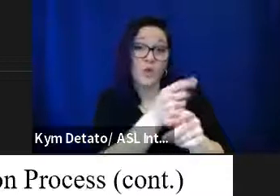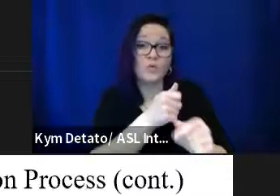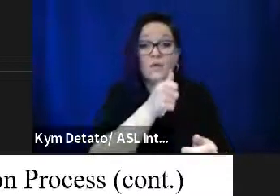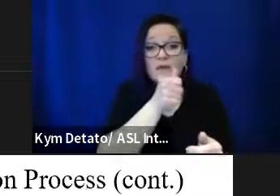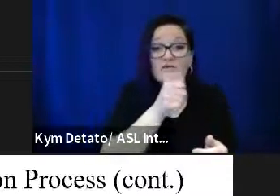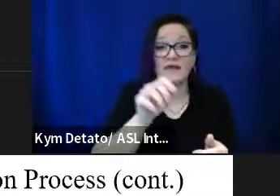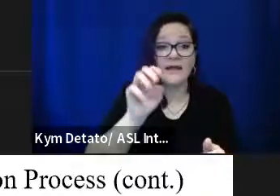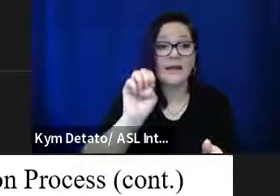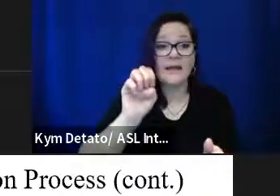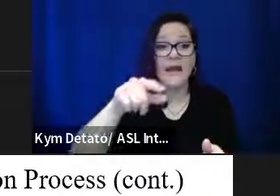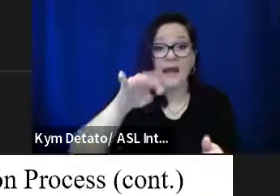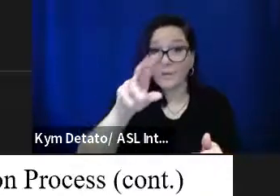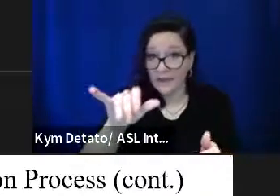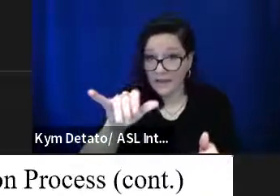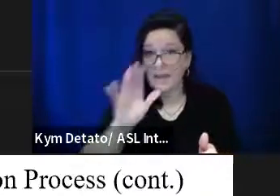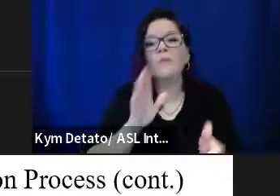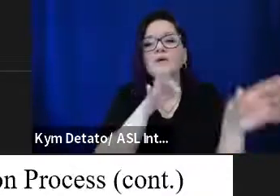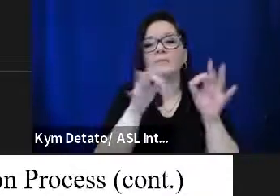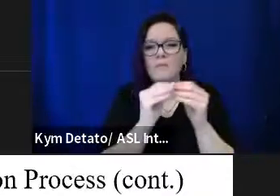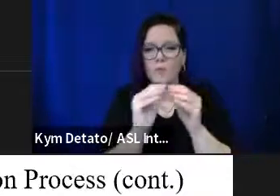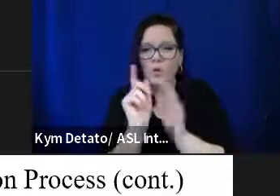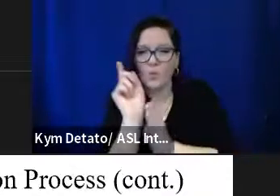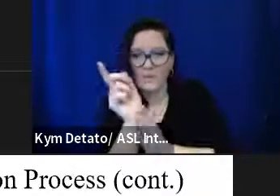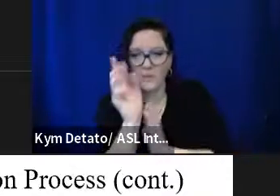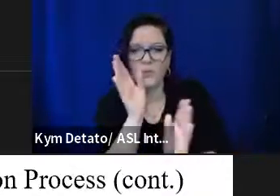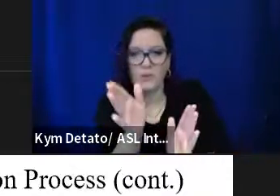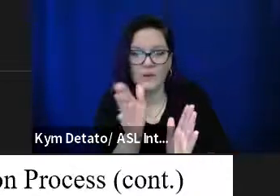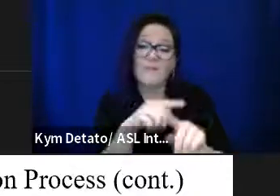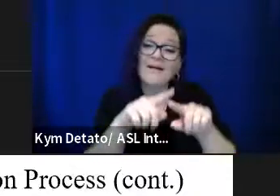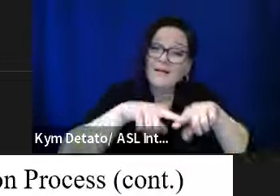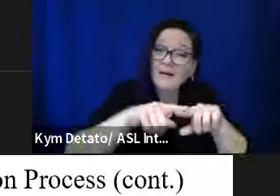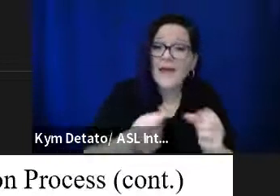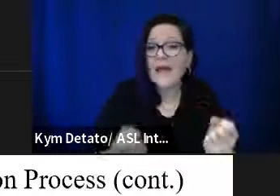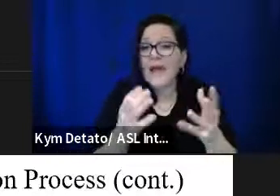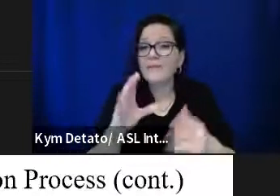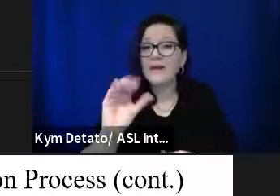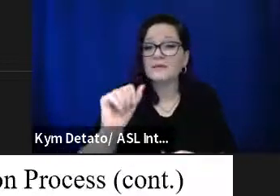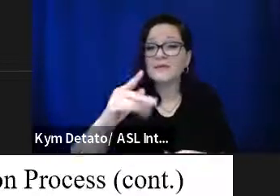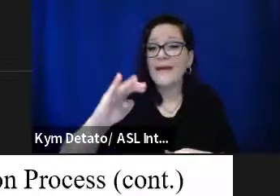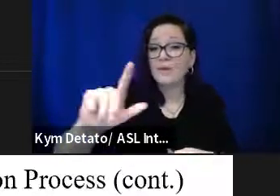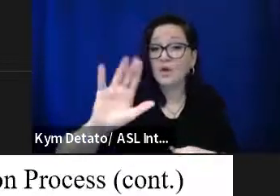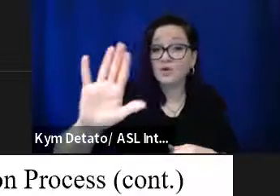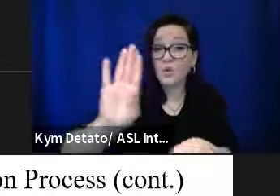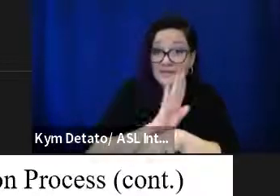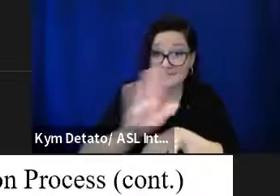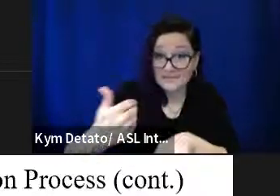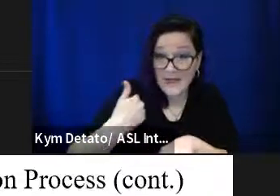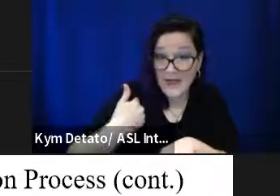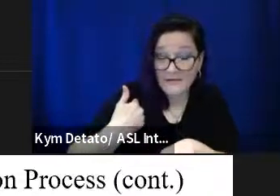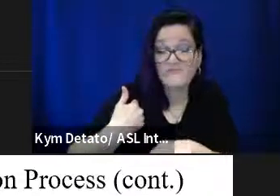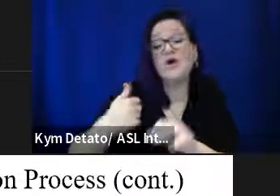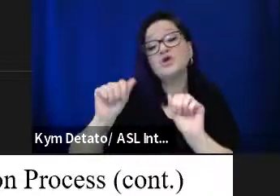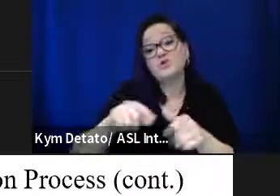I'll cover that in just a moment, but depending on how much capital your business has, you could either start with a